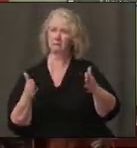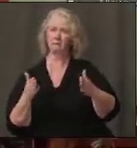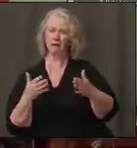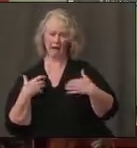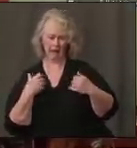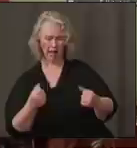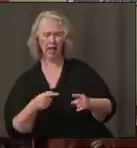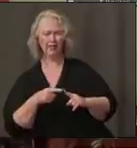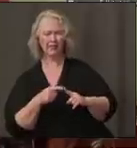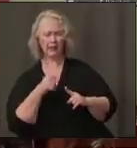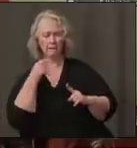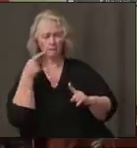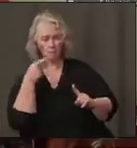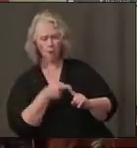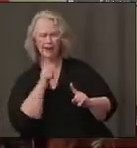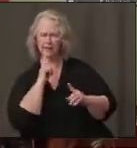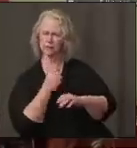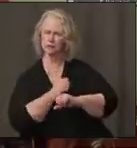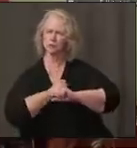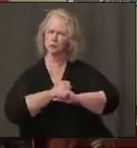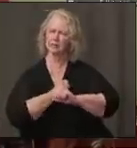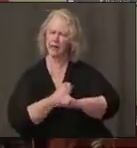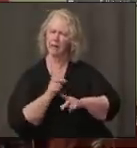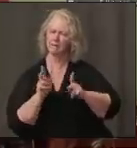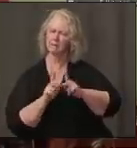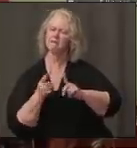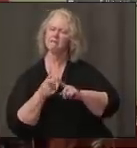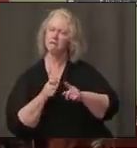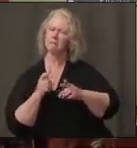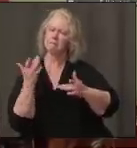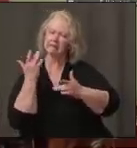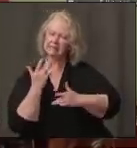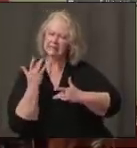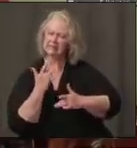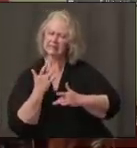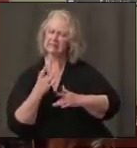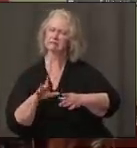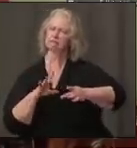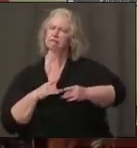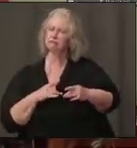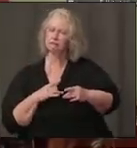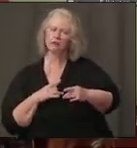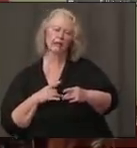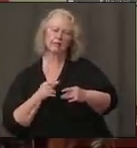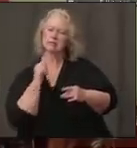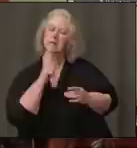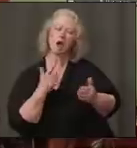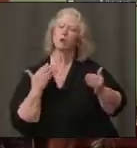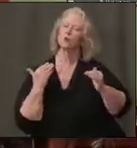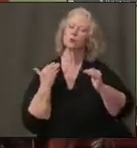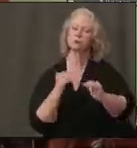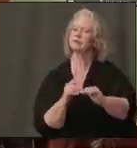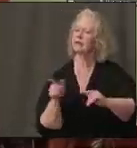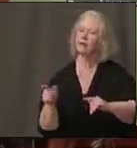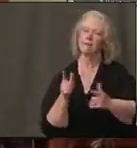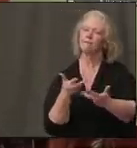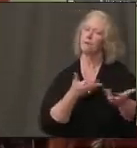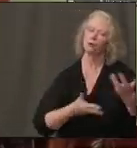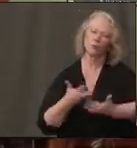protect people and to protect them from a deadly disease, not to inhibit their engagement in